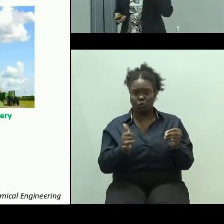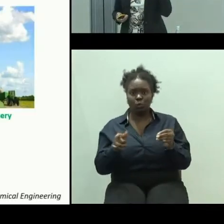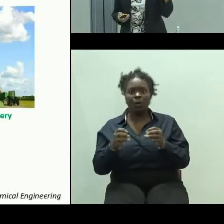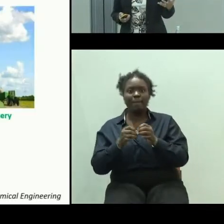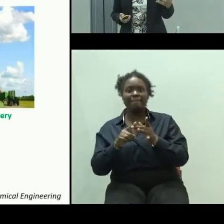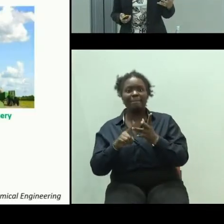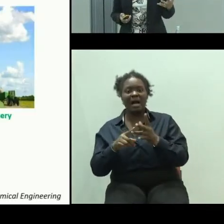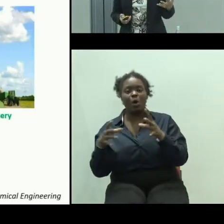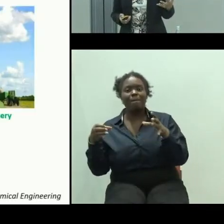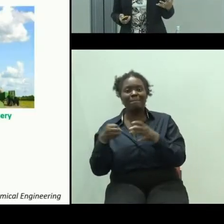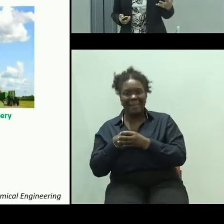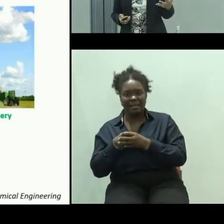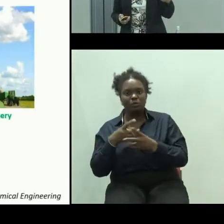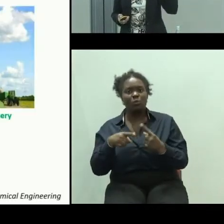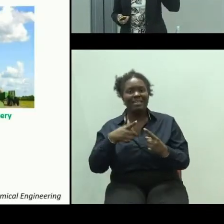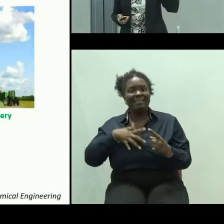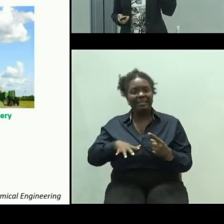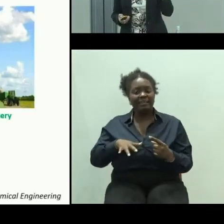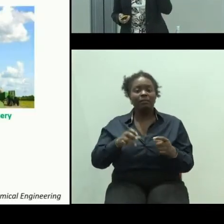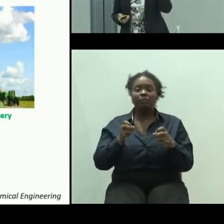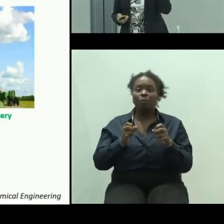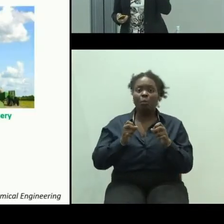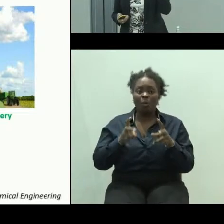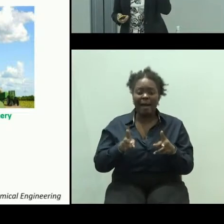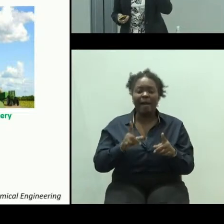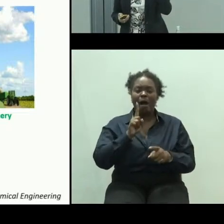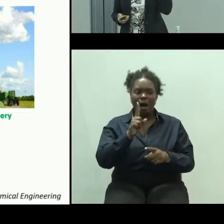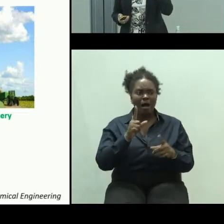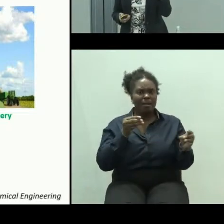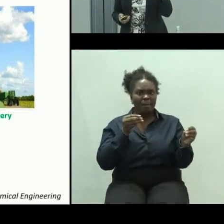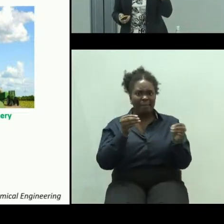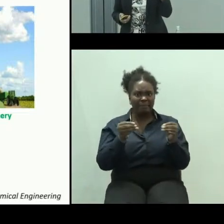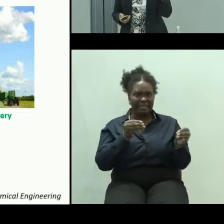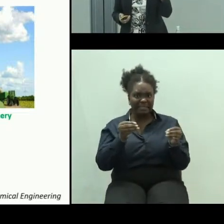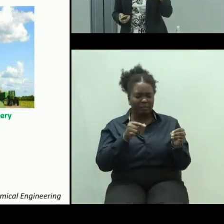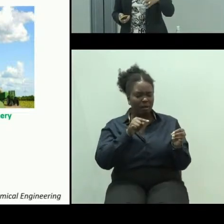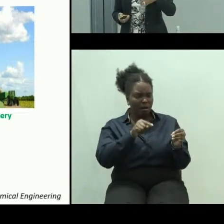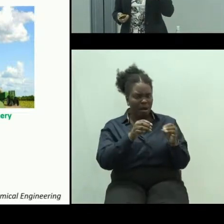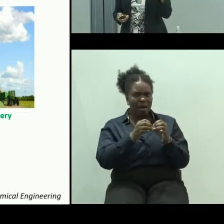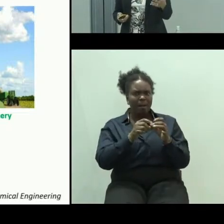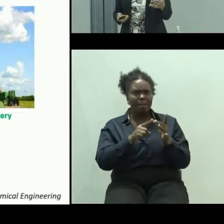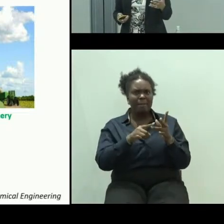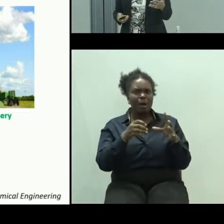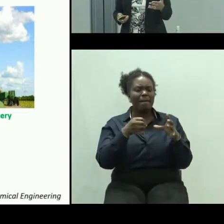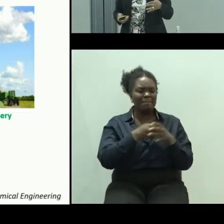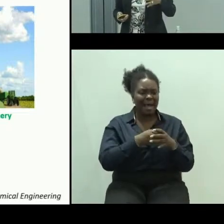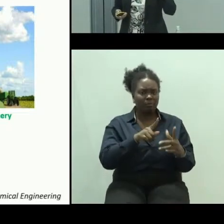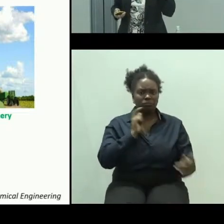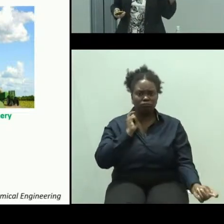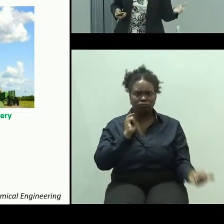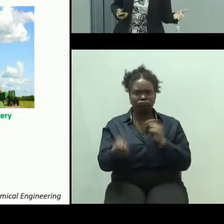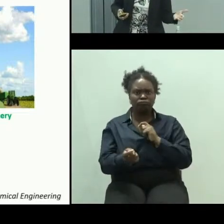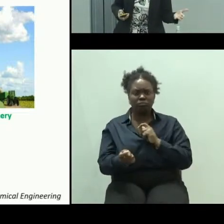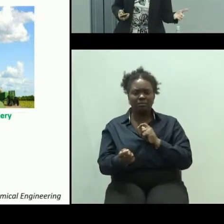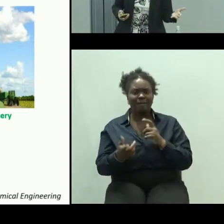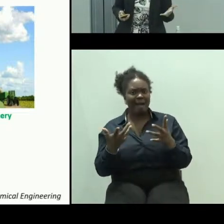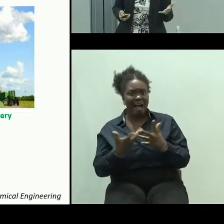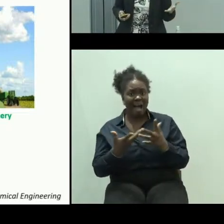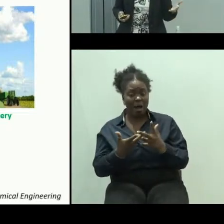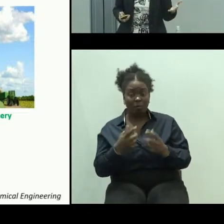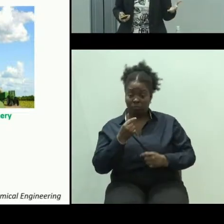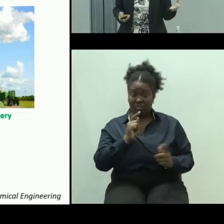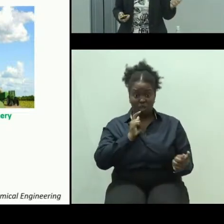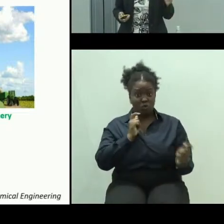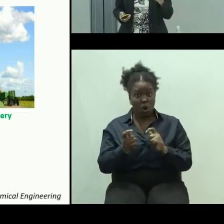means is that we need a way to think about how do we take those materials now, this biomass, and can convert that It could be converted